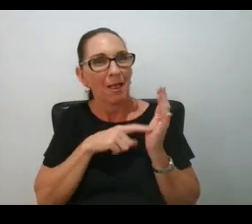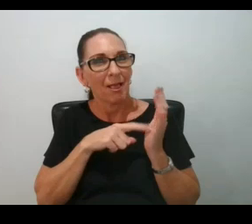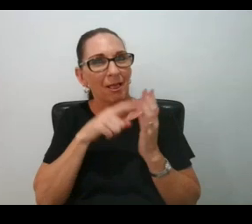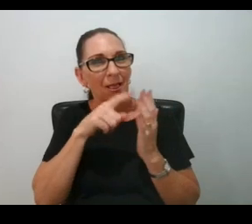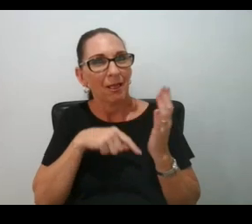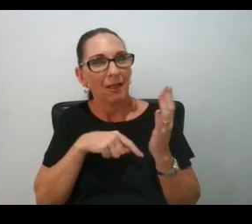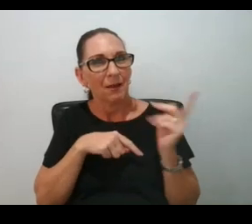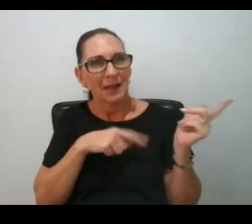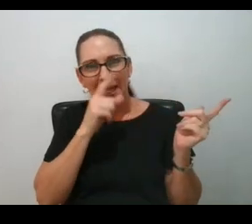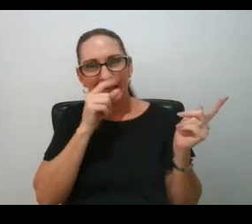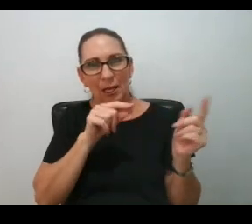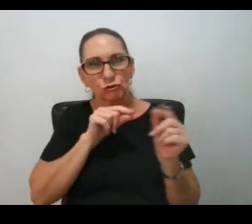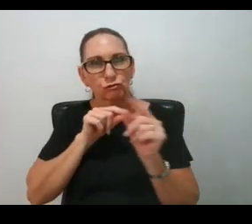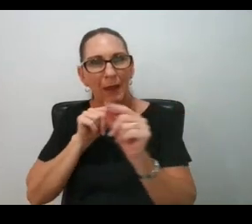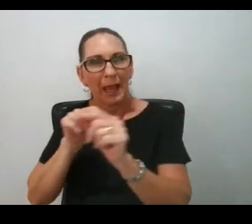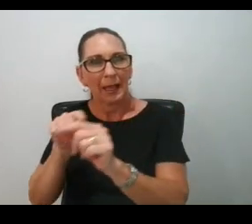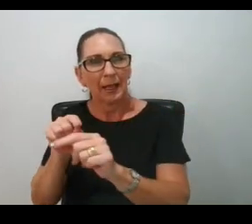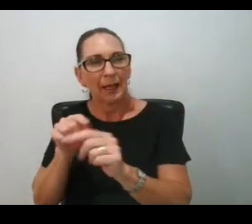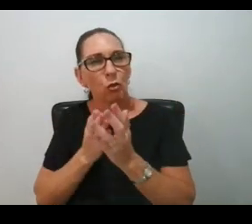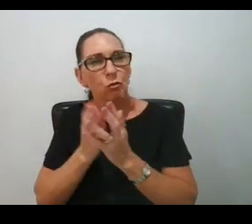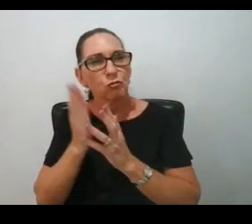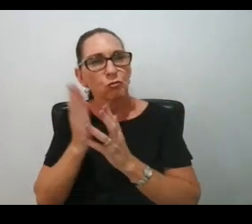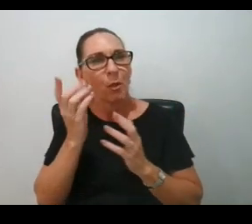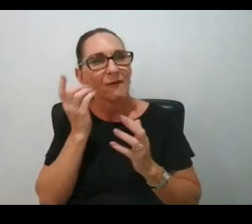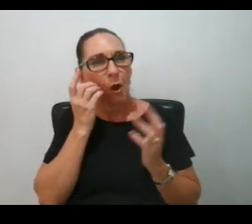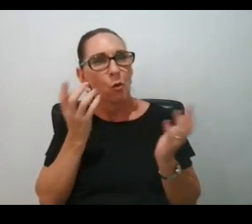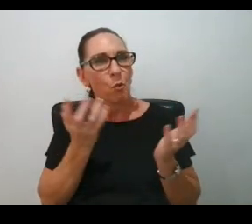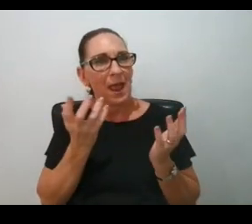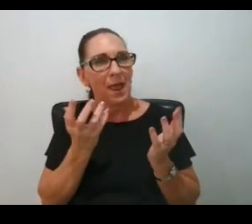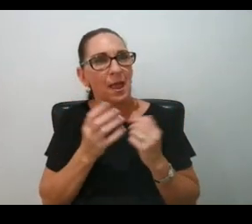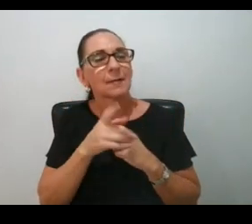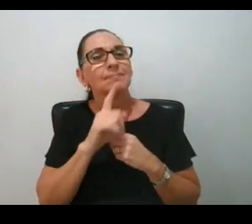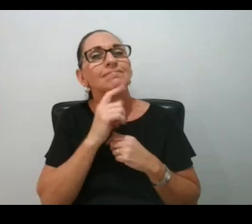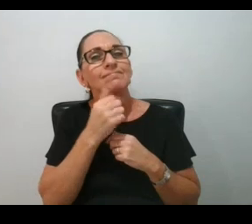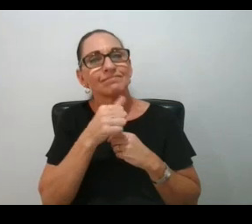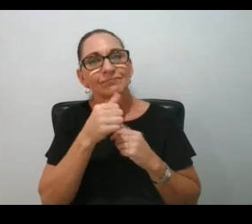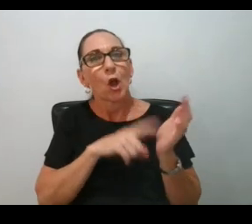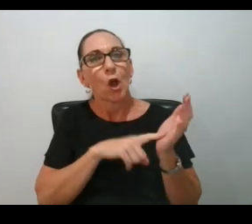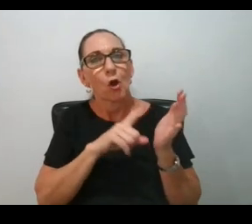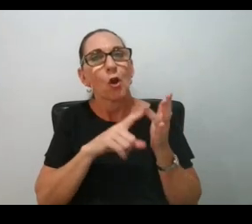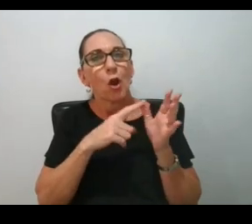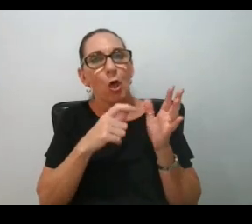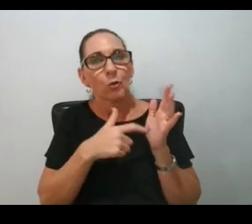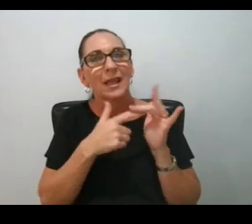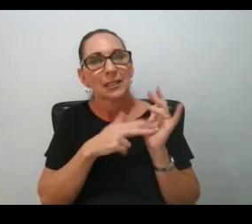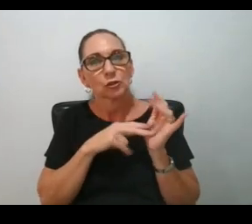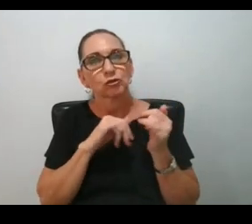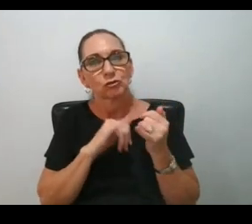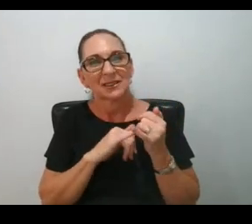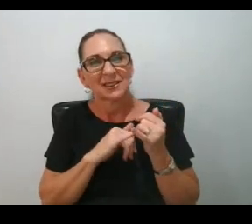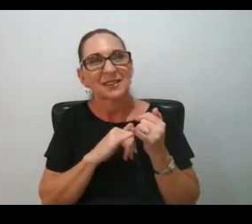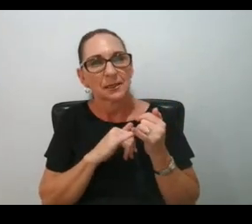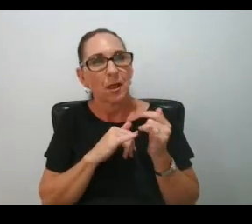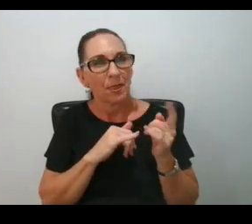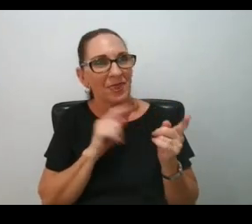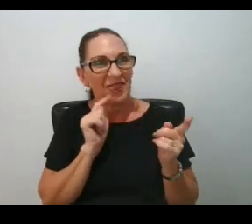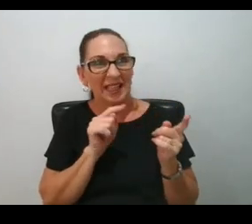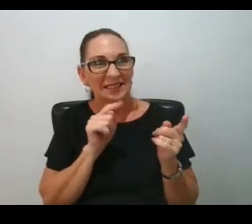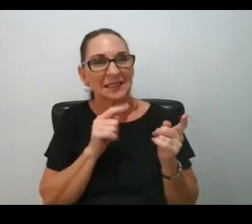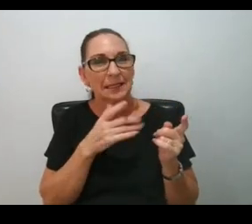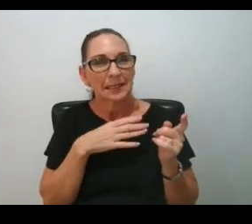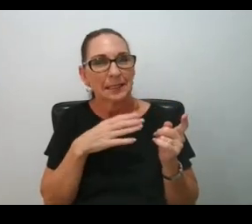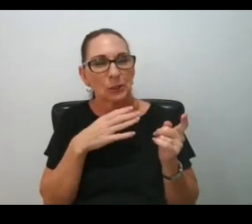to track her through the phone. Of course, like through locations. Through locations and stuff like that. So that would be something I'd be aware of in